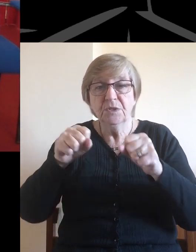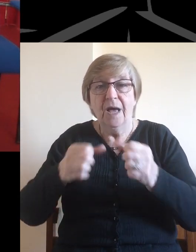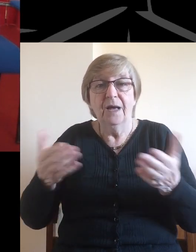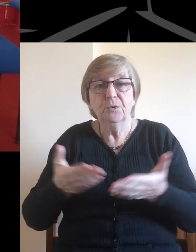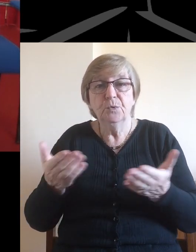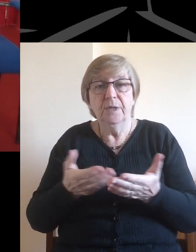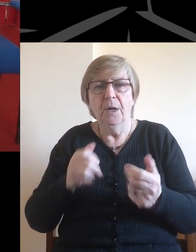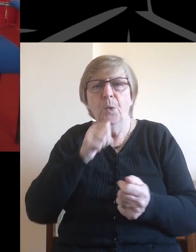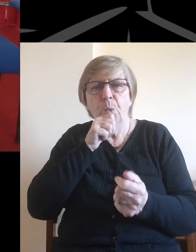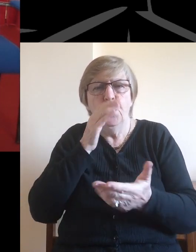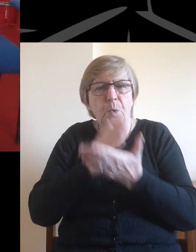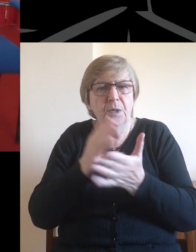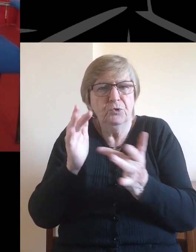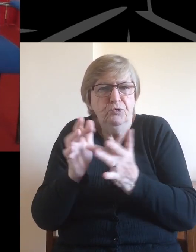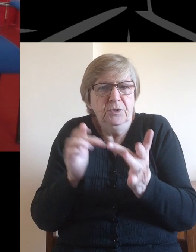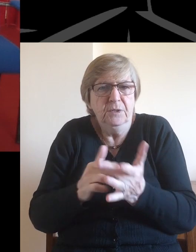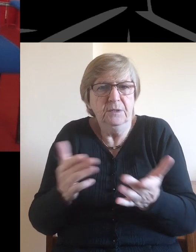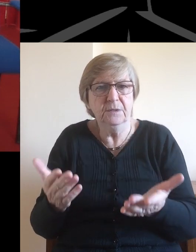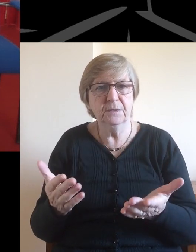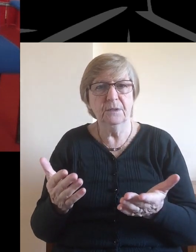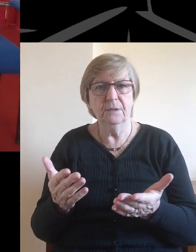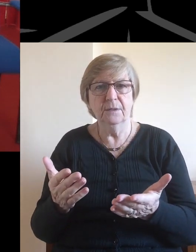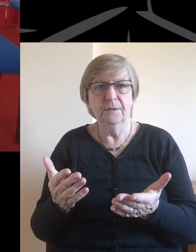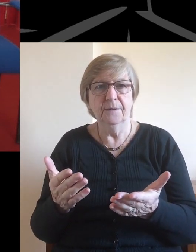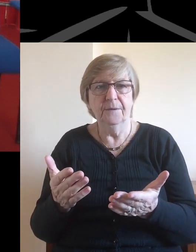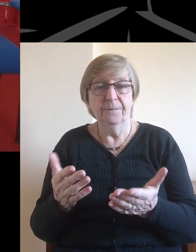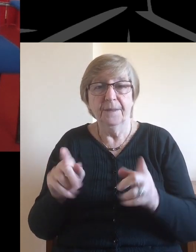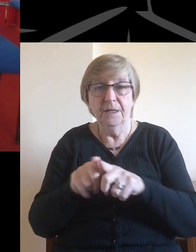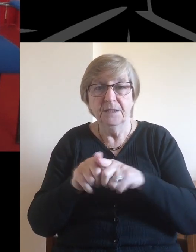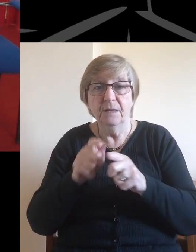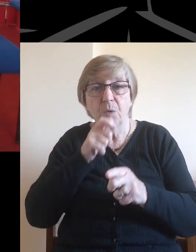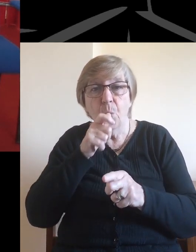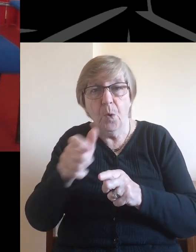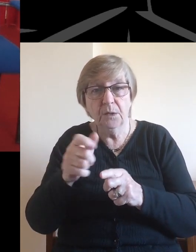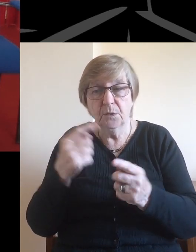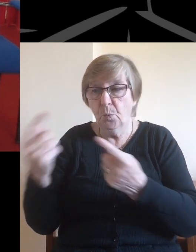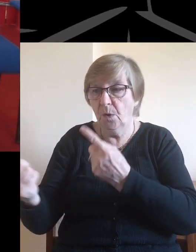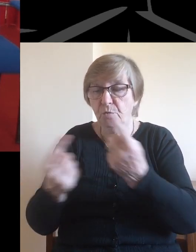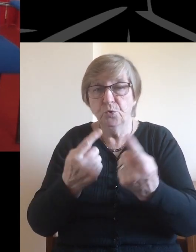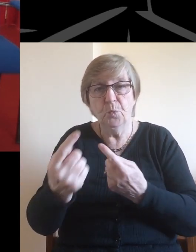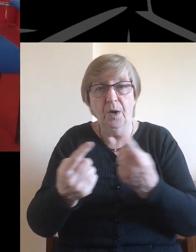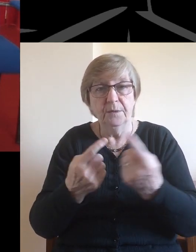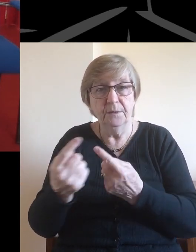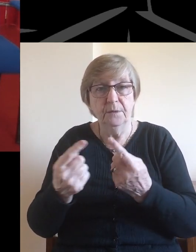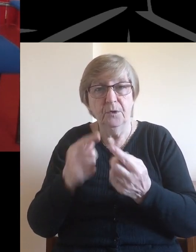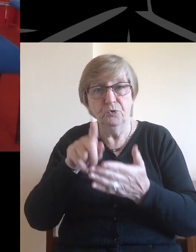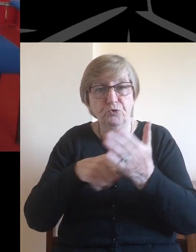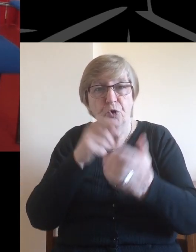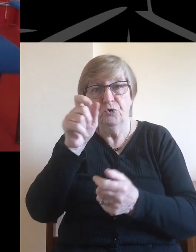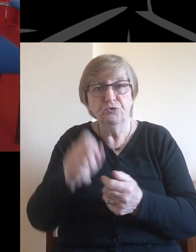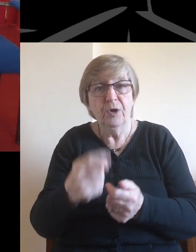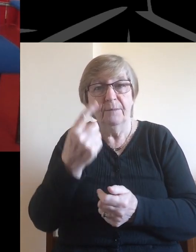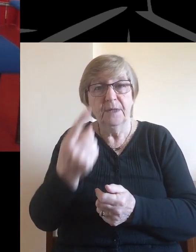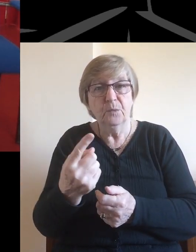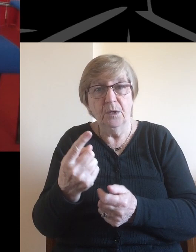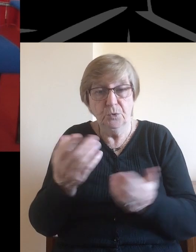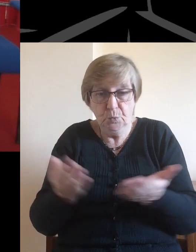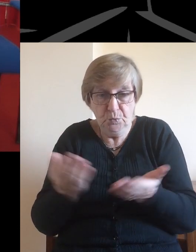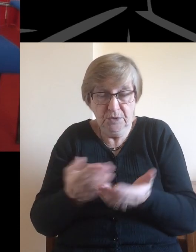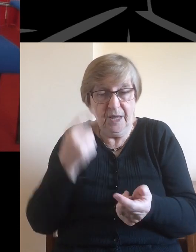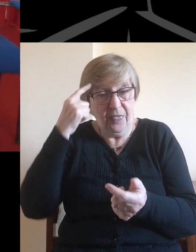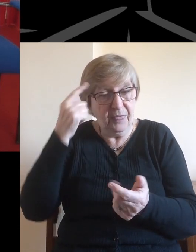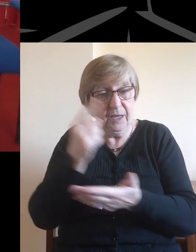saying, who is Jesus? And as well as word one-to-one beginning in John's Gospel at chapter 1, so too I want to go